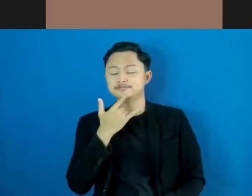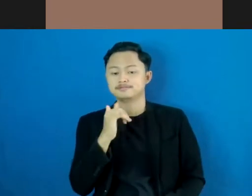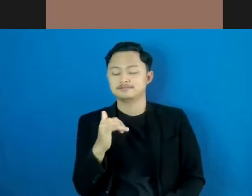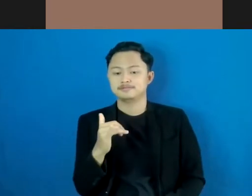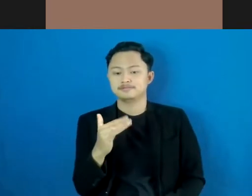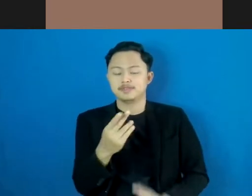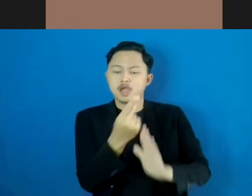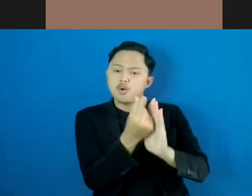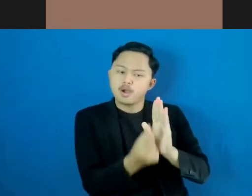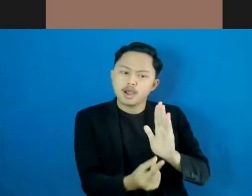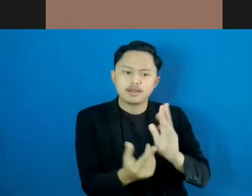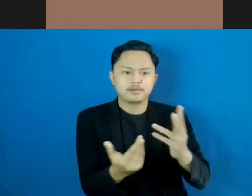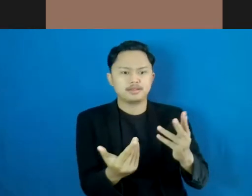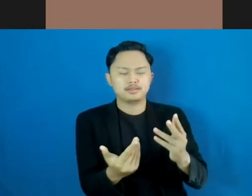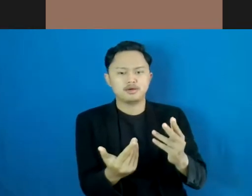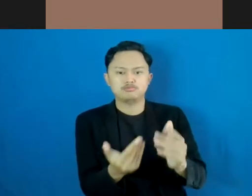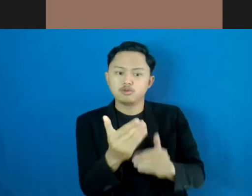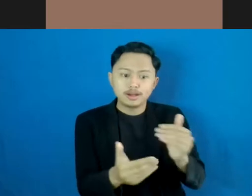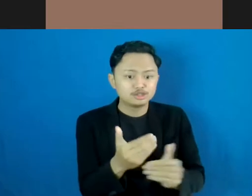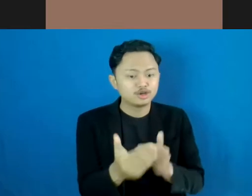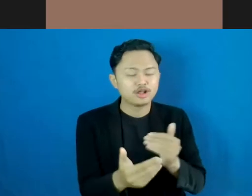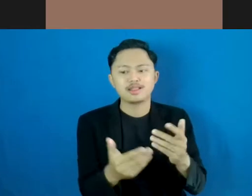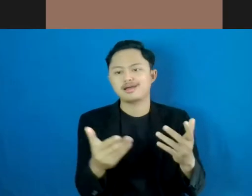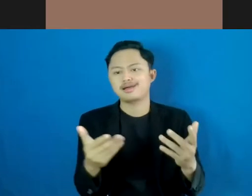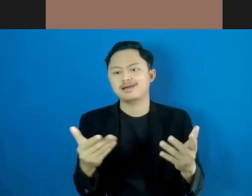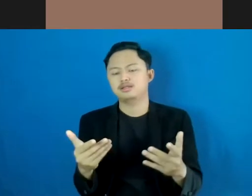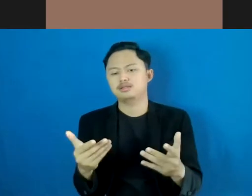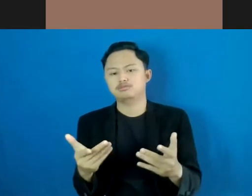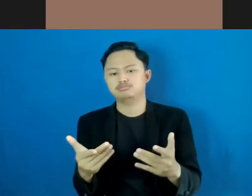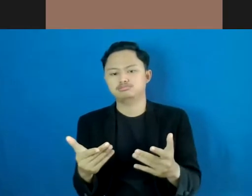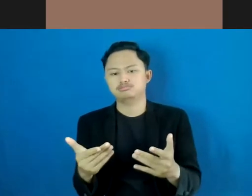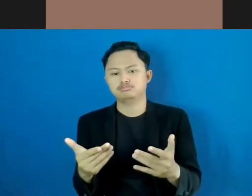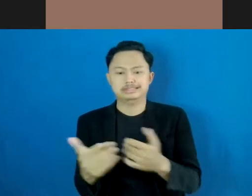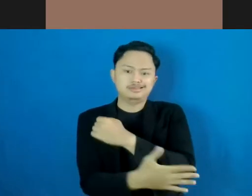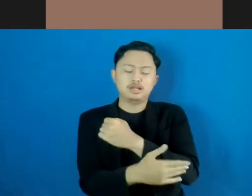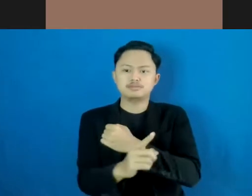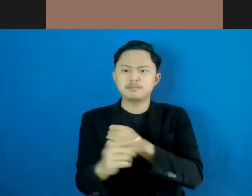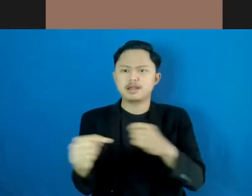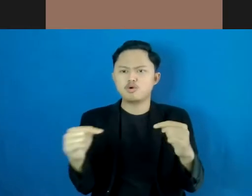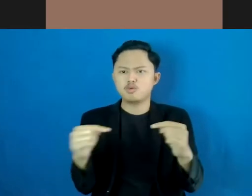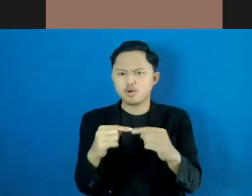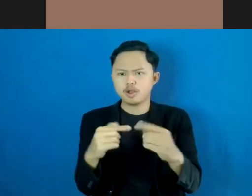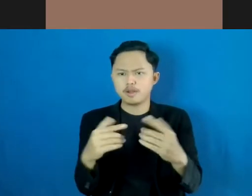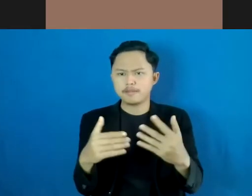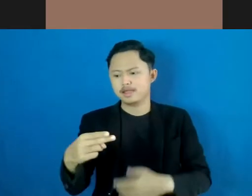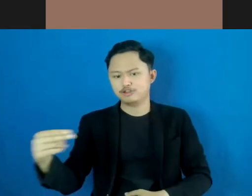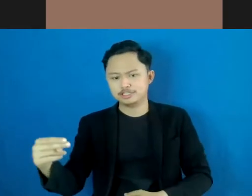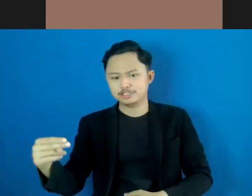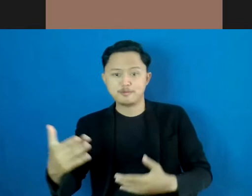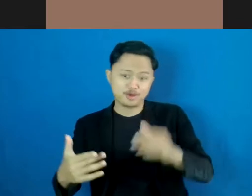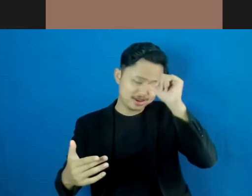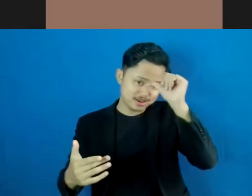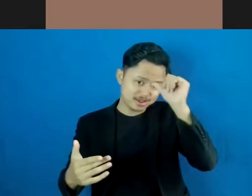financed their operation in the initial stage, because the condition in Indonesia is quite different,